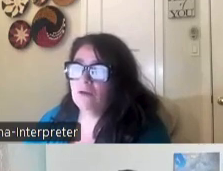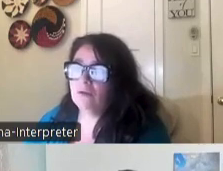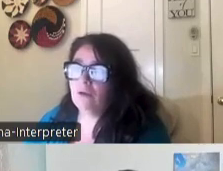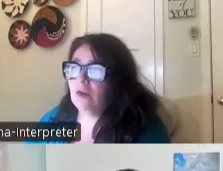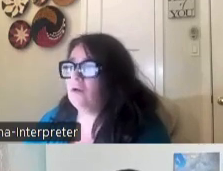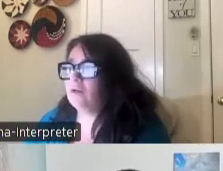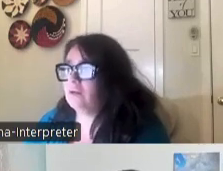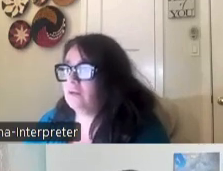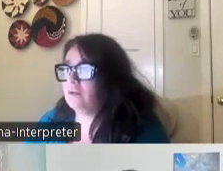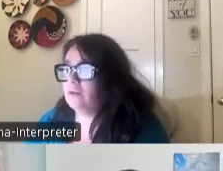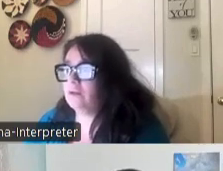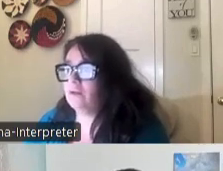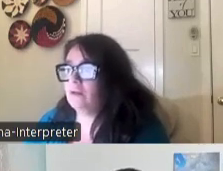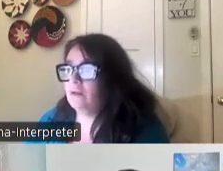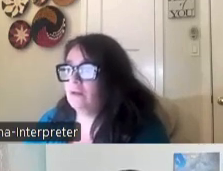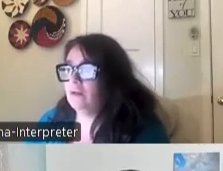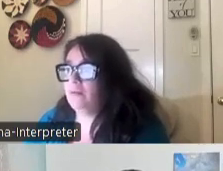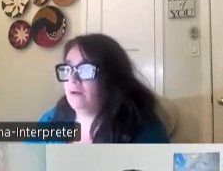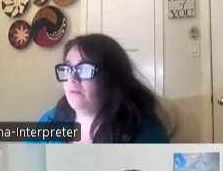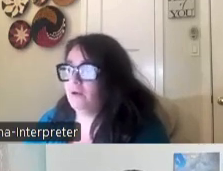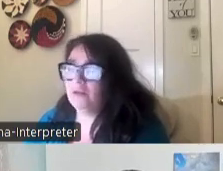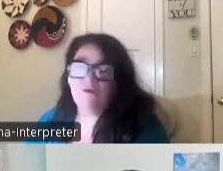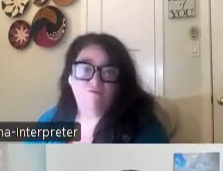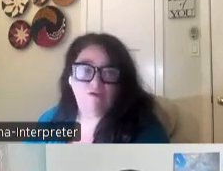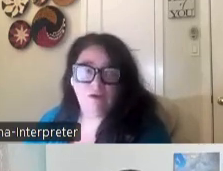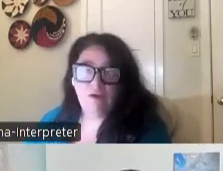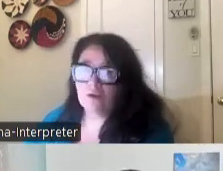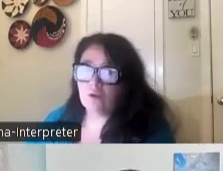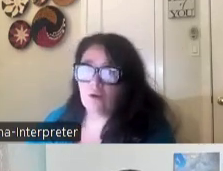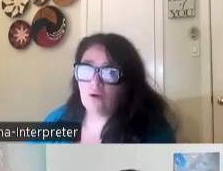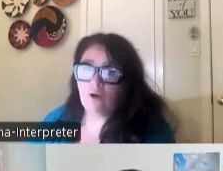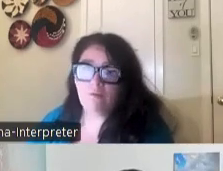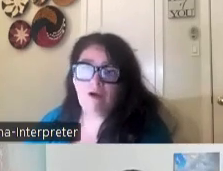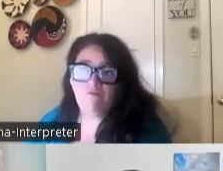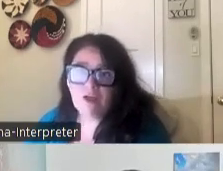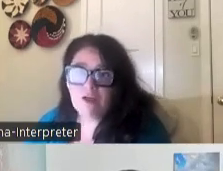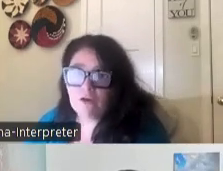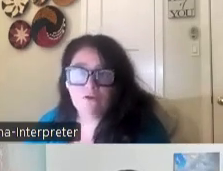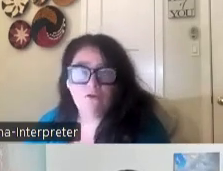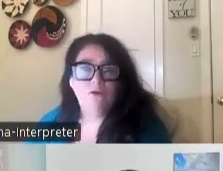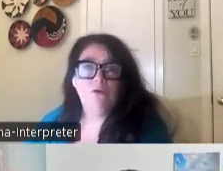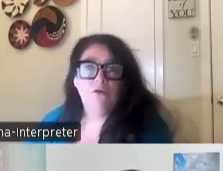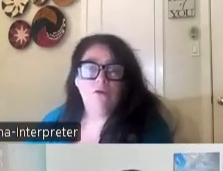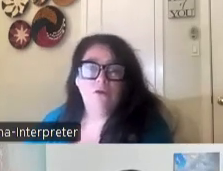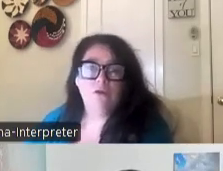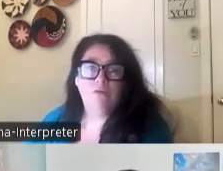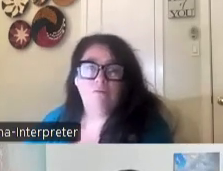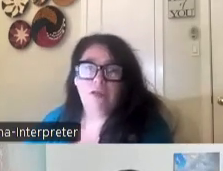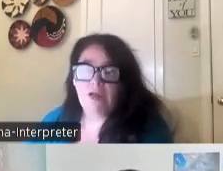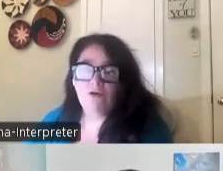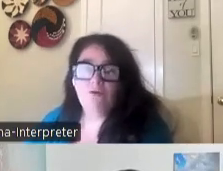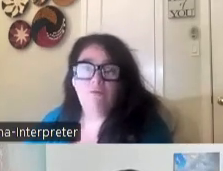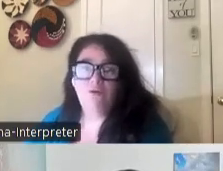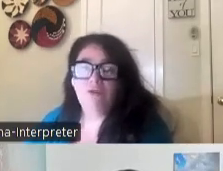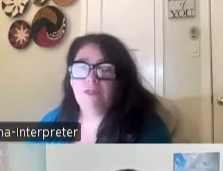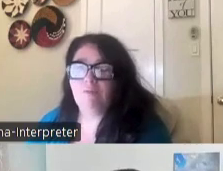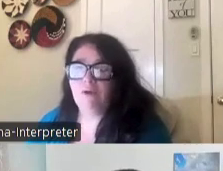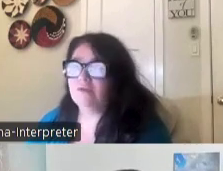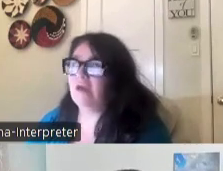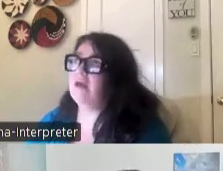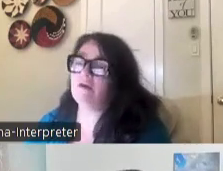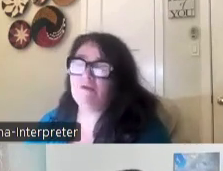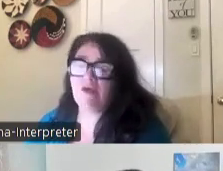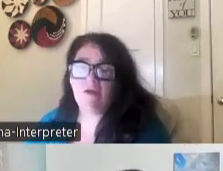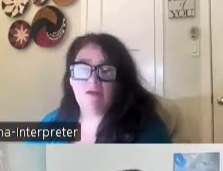San Francisco is one of the cooler spots in California in summer, all of that coastal fog. But the other thing